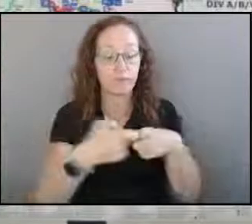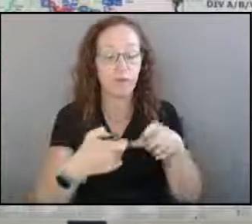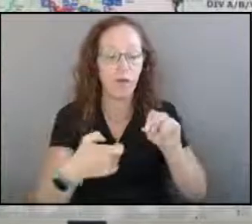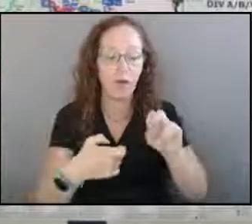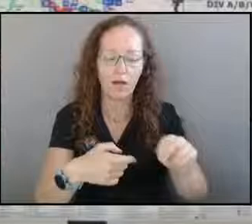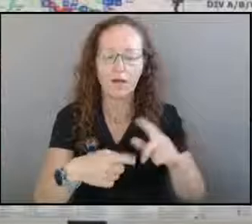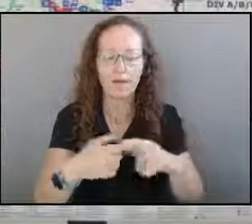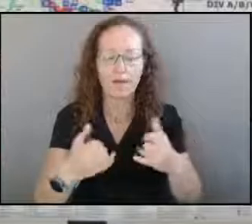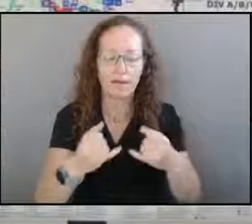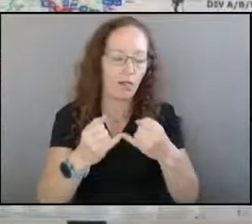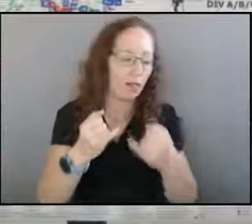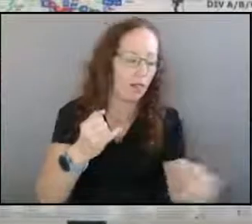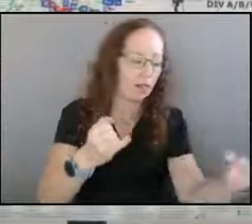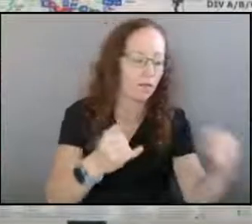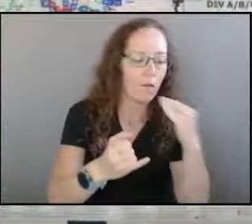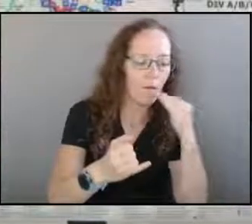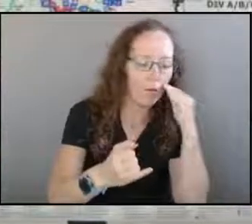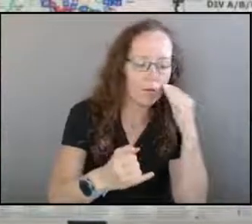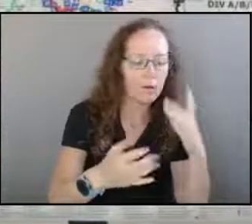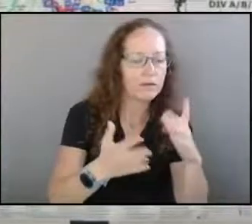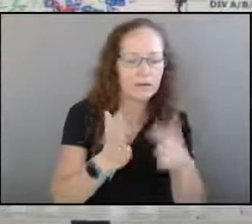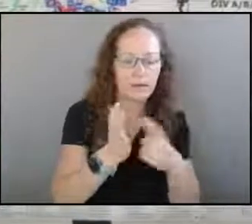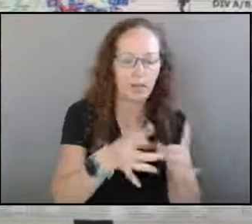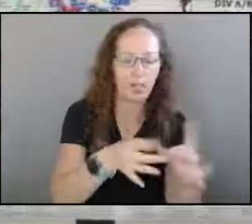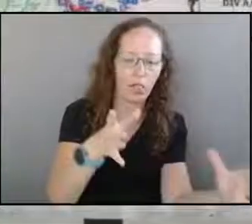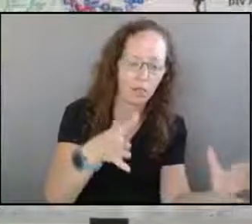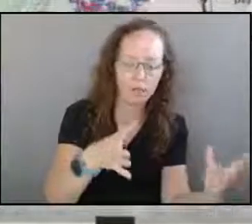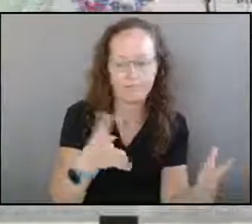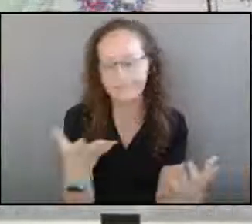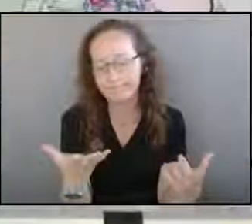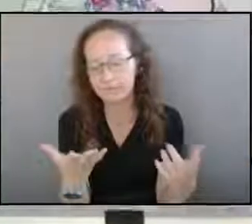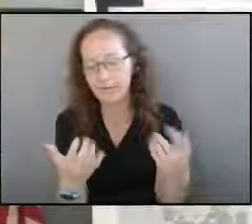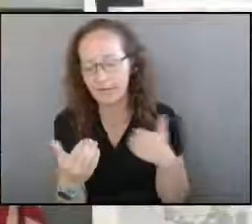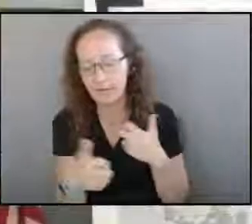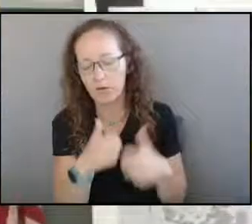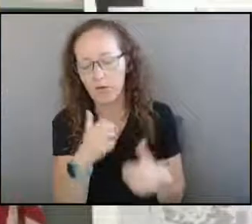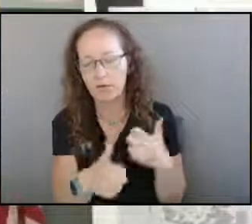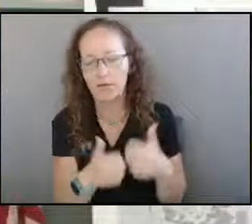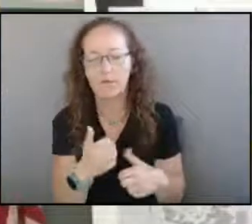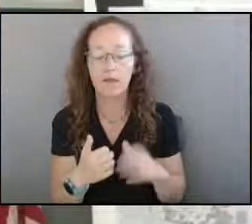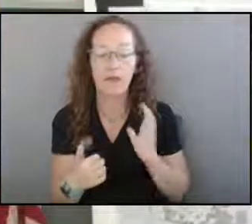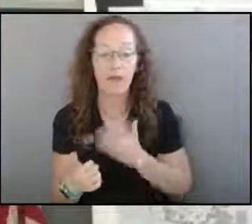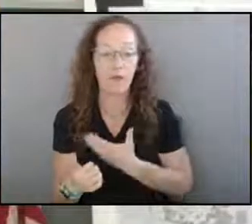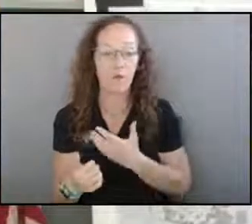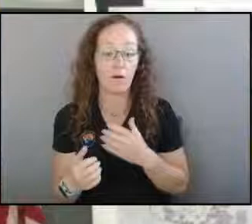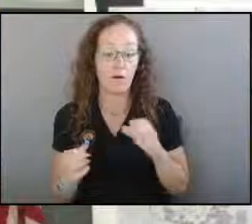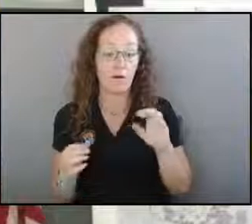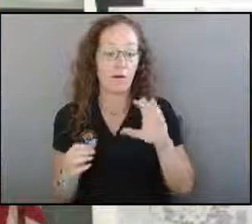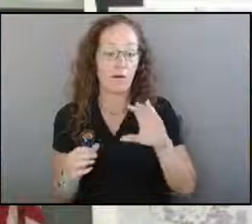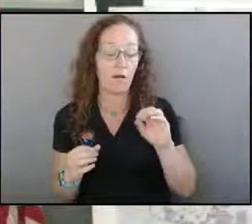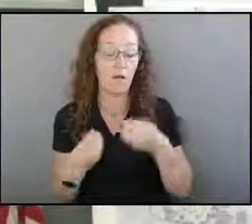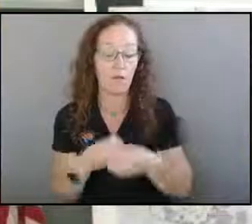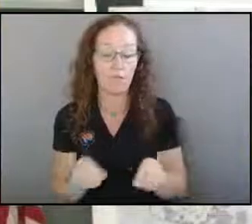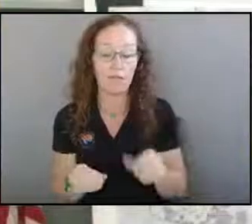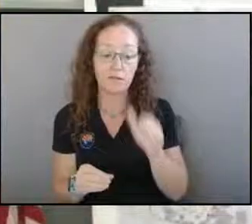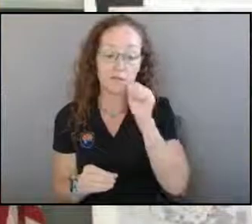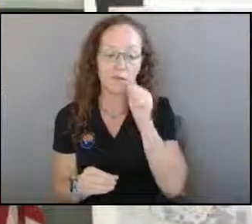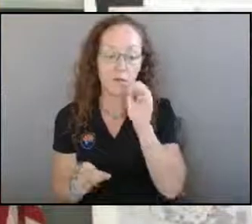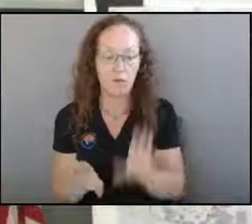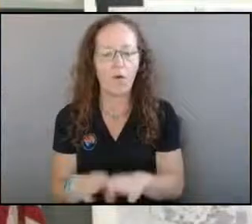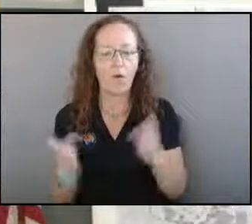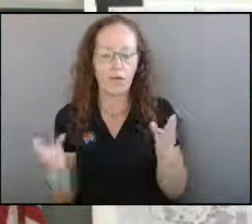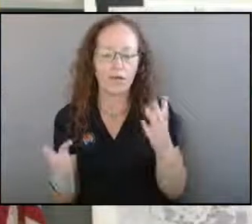San Miguel Electric Cooperative Office, will be open tomorrow. I think we've been closed for like 12 days now. So finally, we'll get